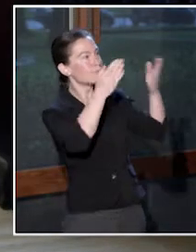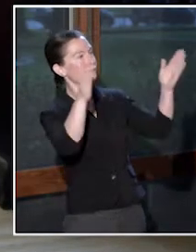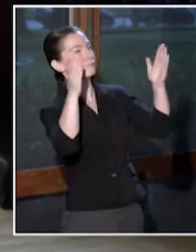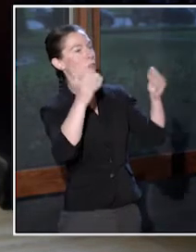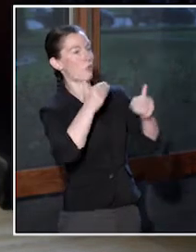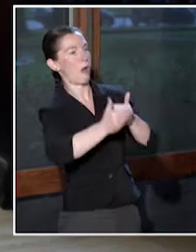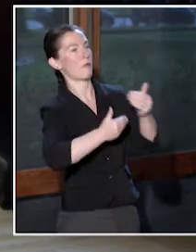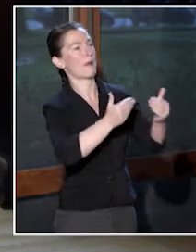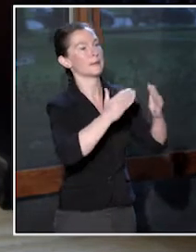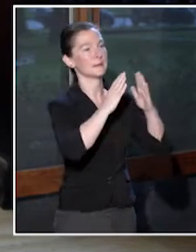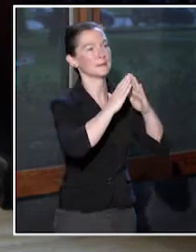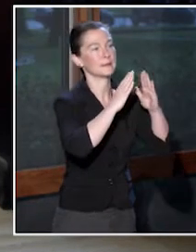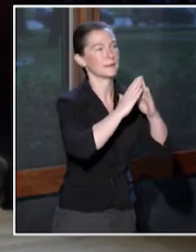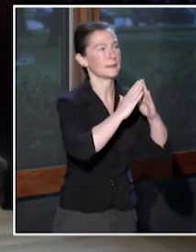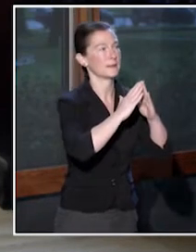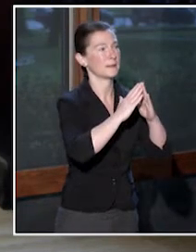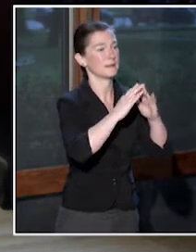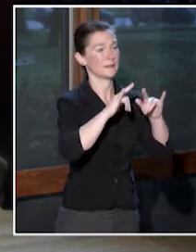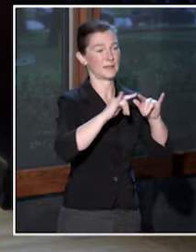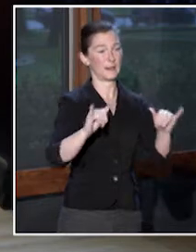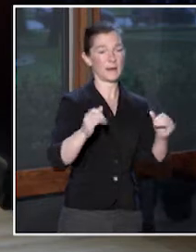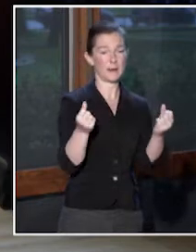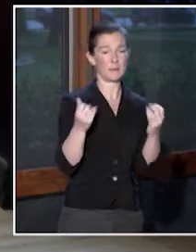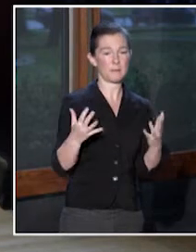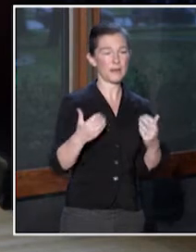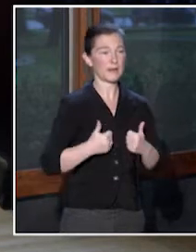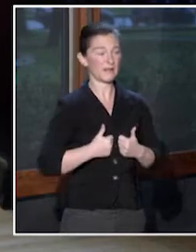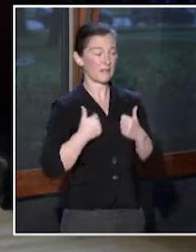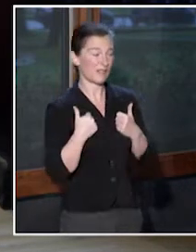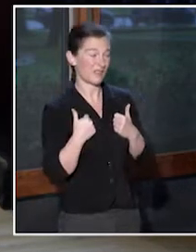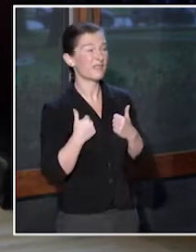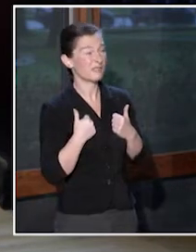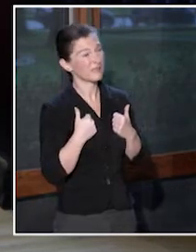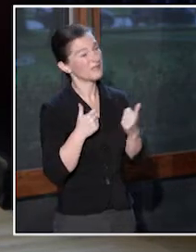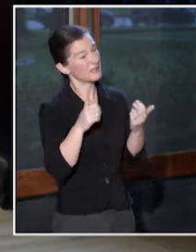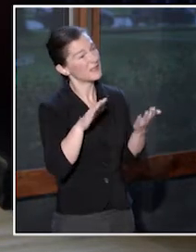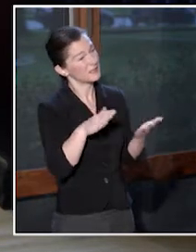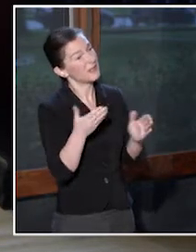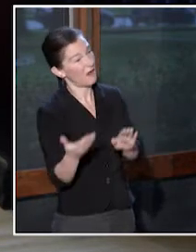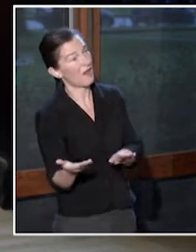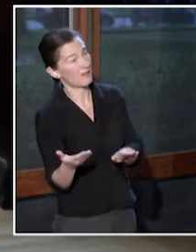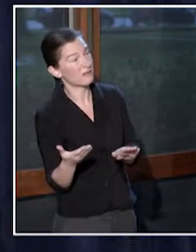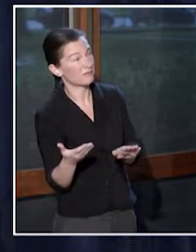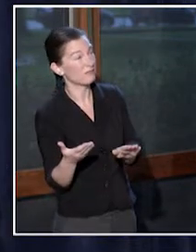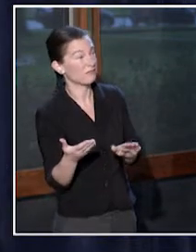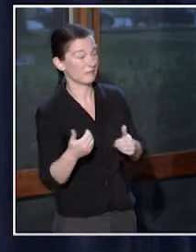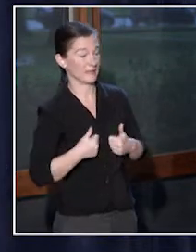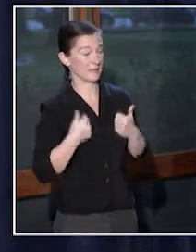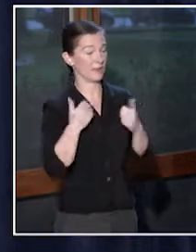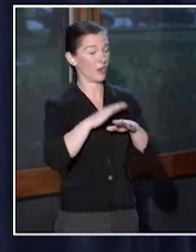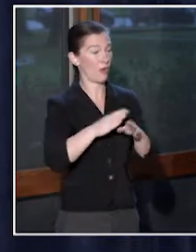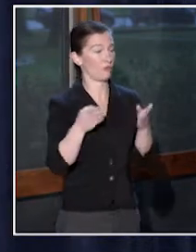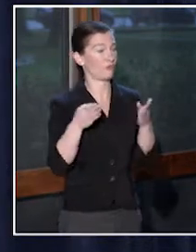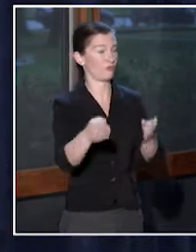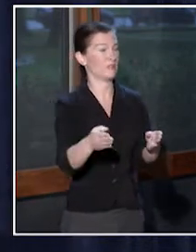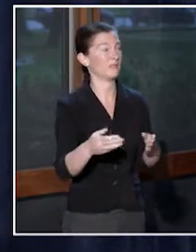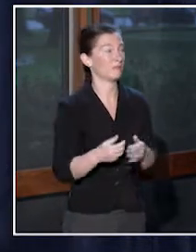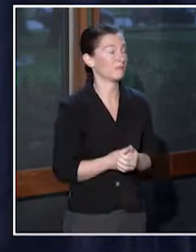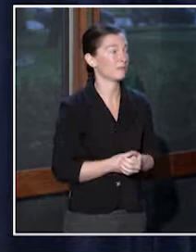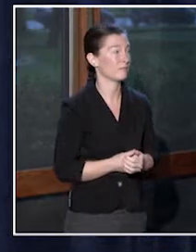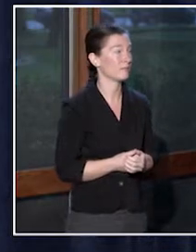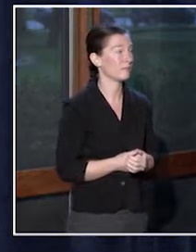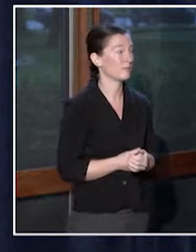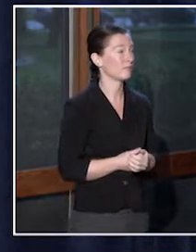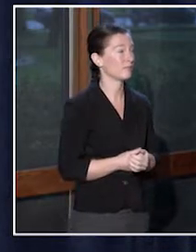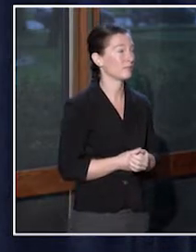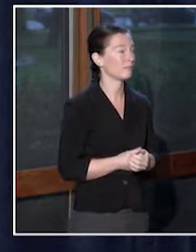live and too many die on the streets of our city. We are experiencing